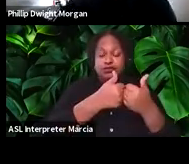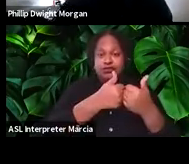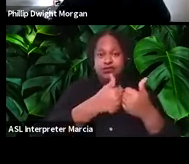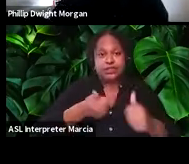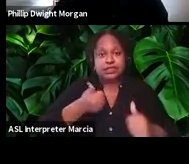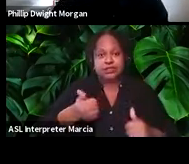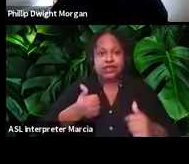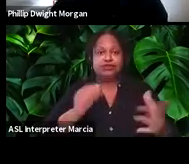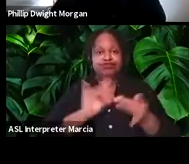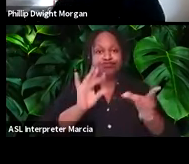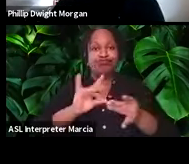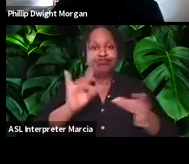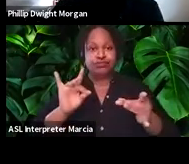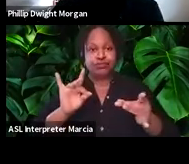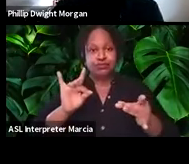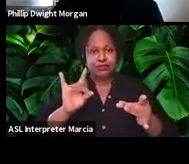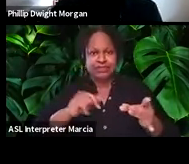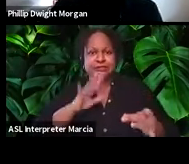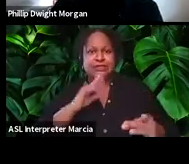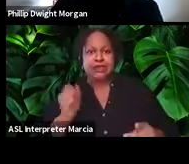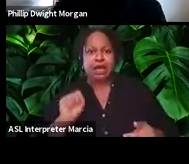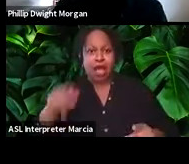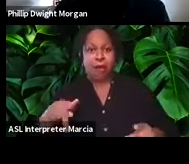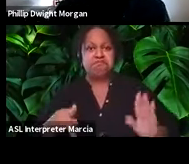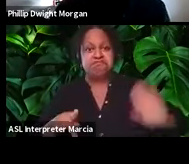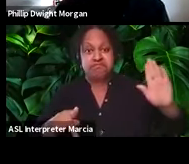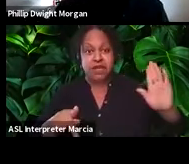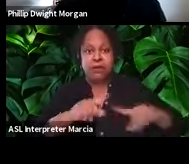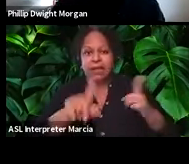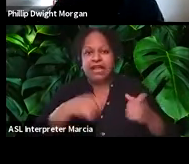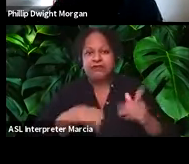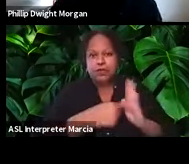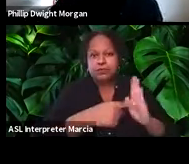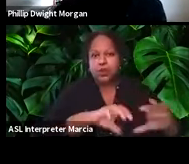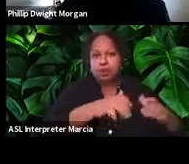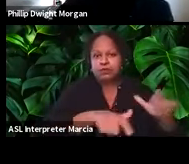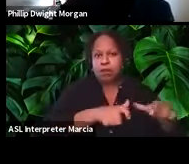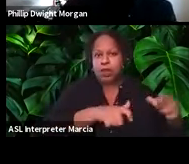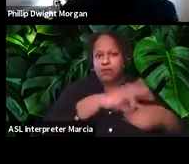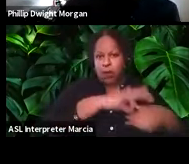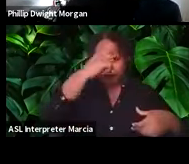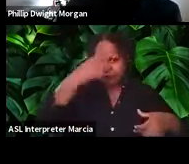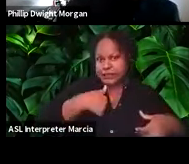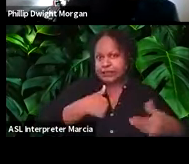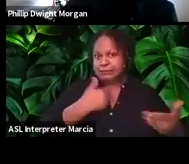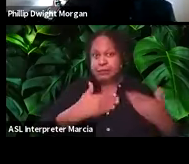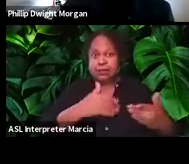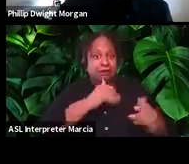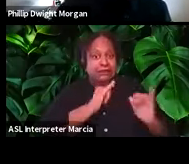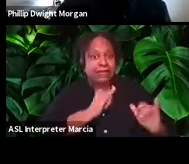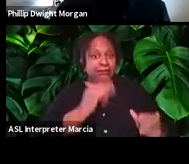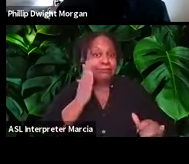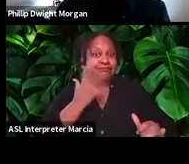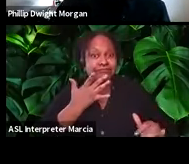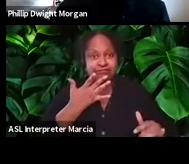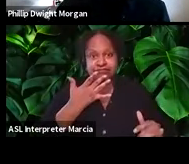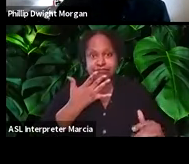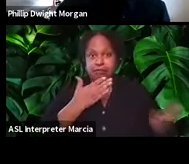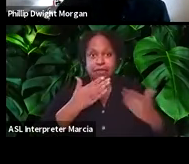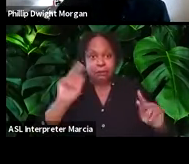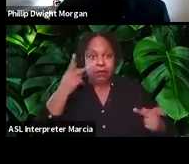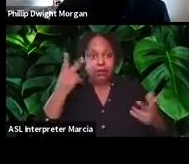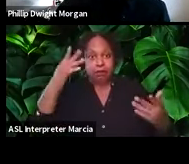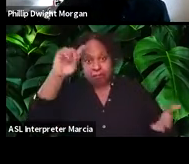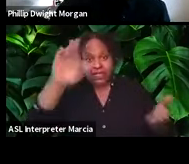to be outspoken, but has to represent a group of people that may or may not look like him, may or may not align politically